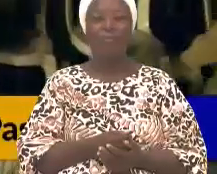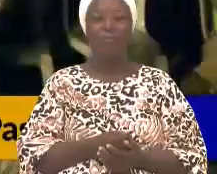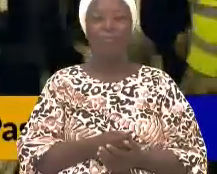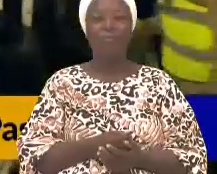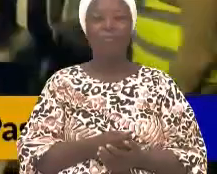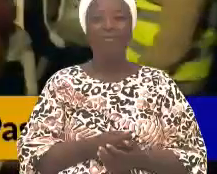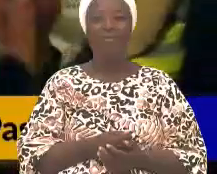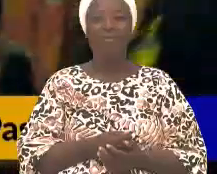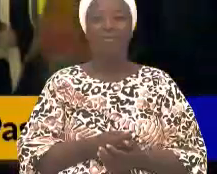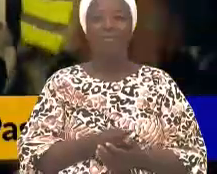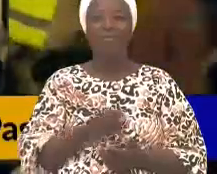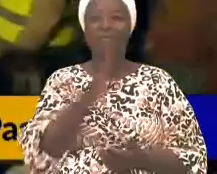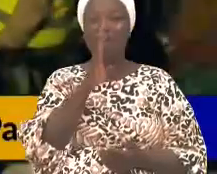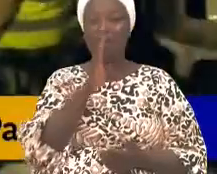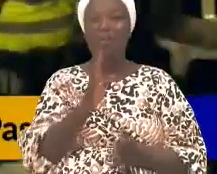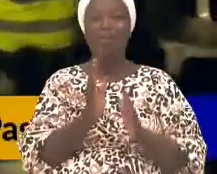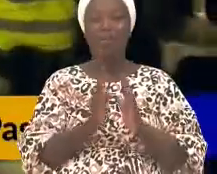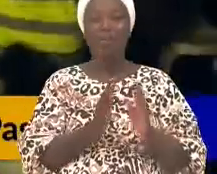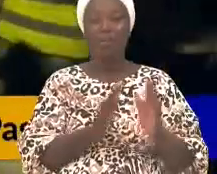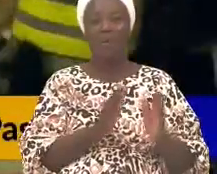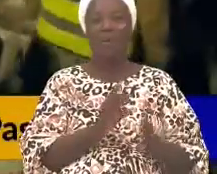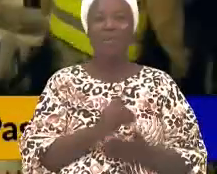Get ready.